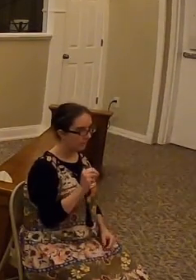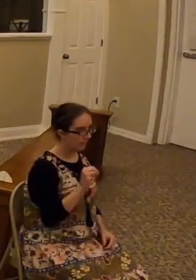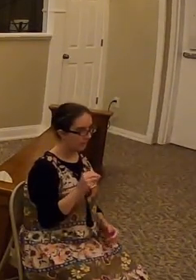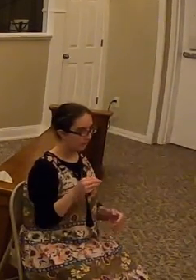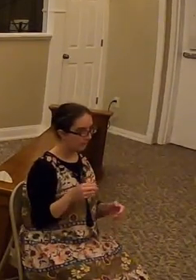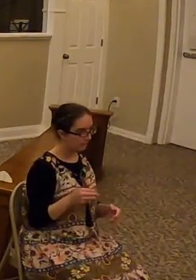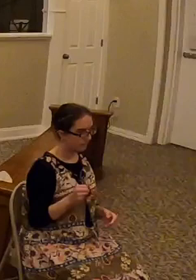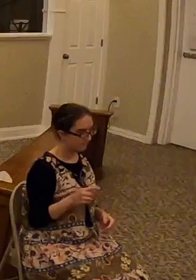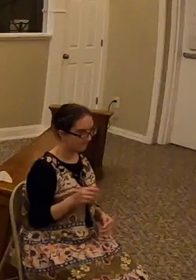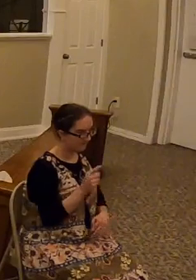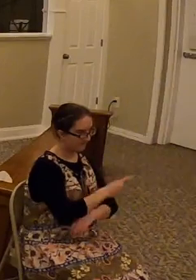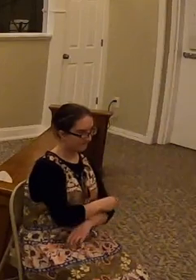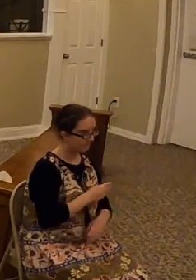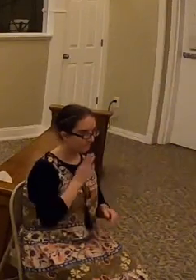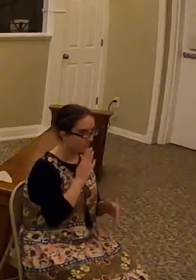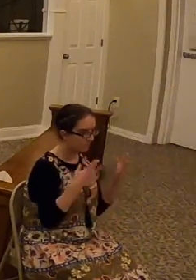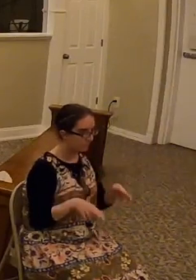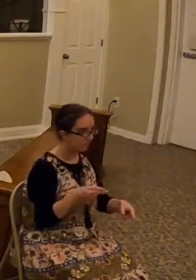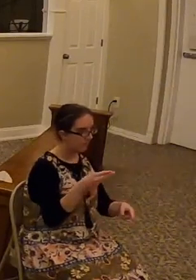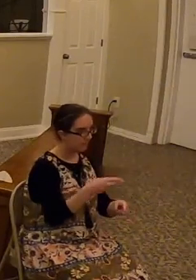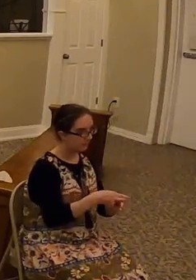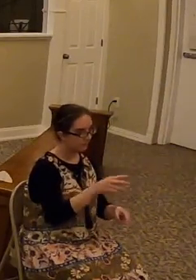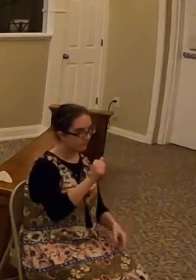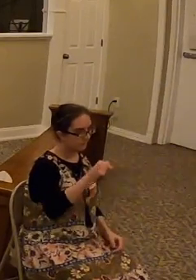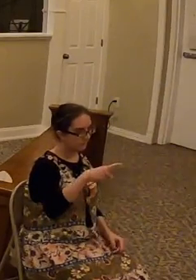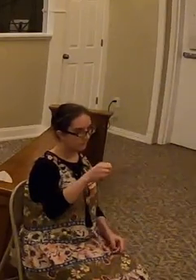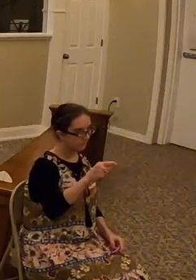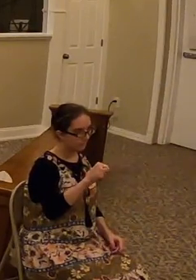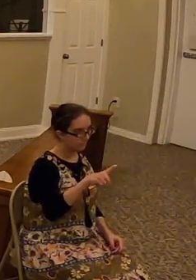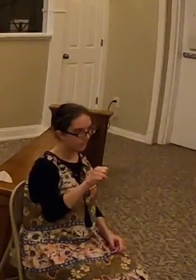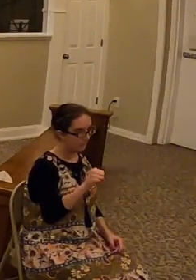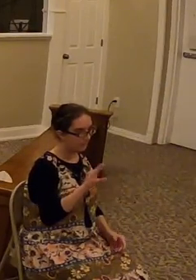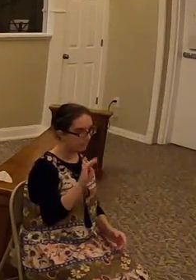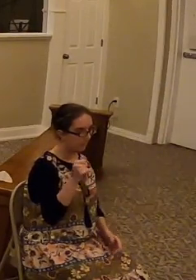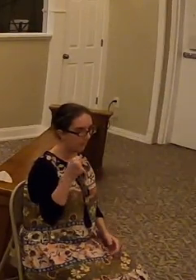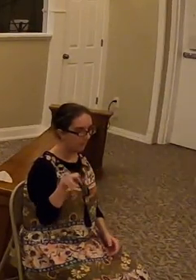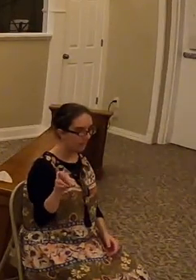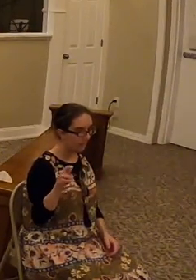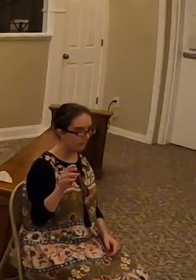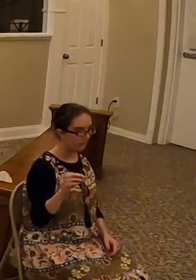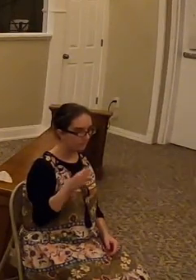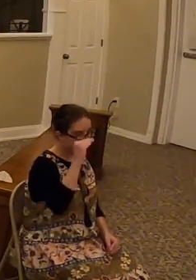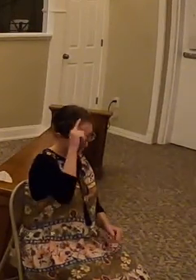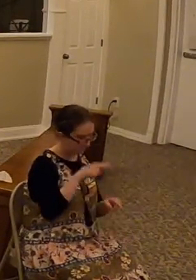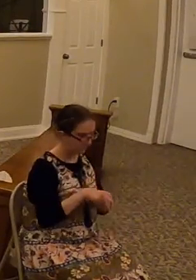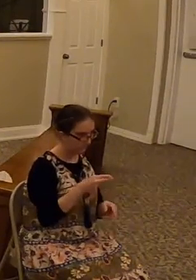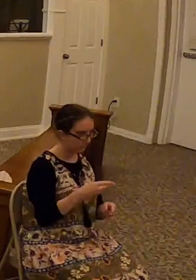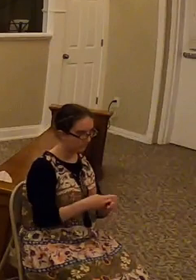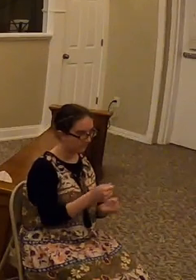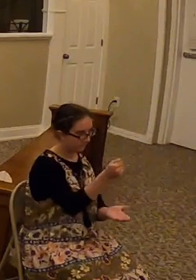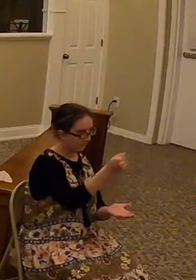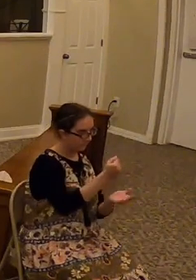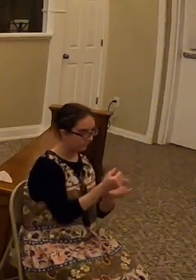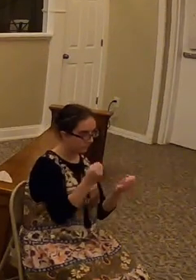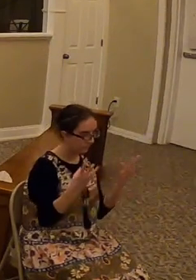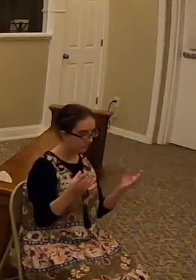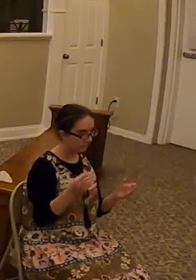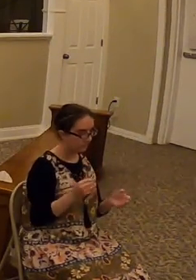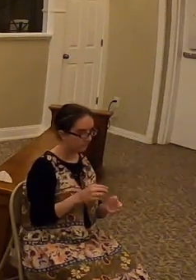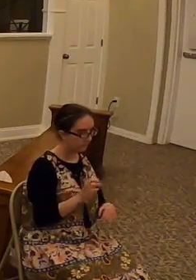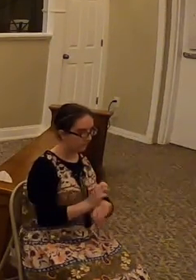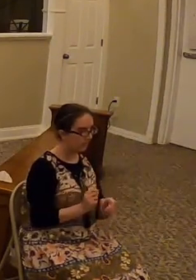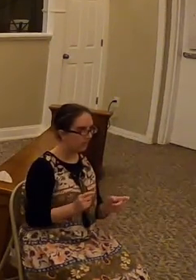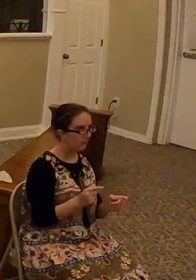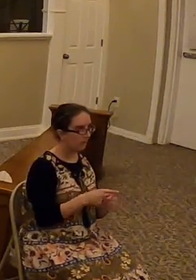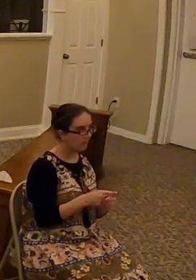modern times, there's been those that have been considered apostles by their brethren. Those men established many churches, and some continued right up